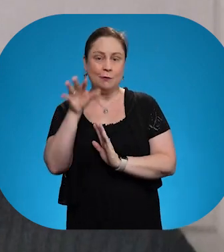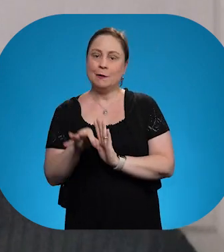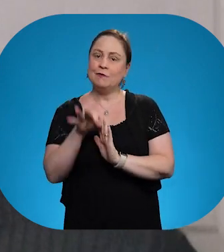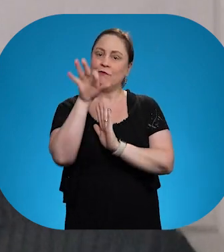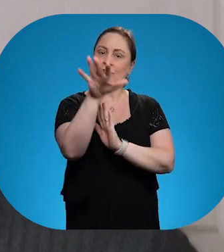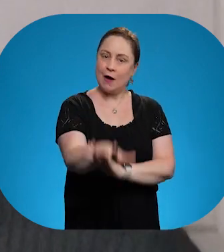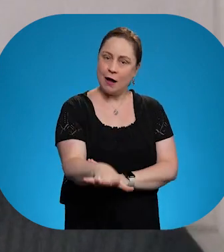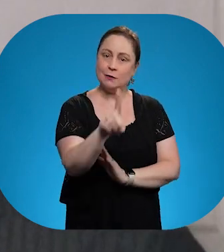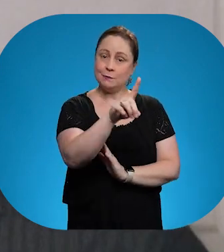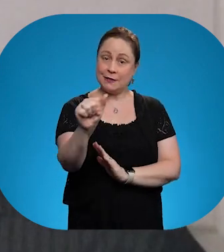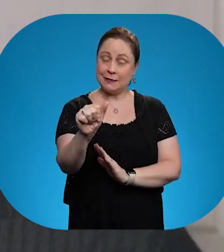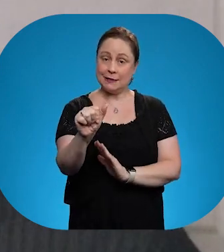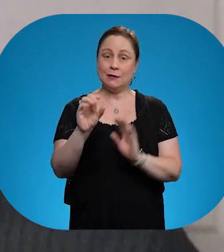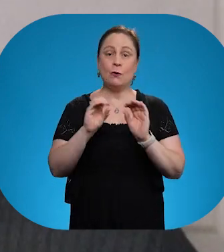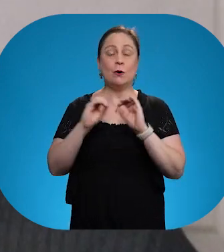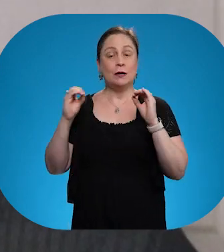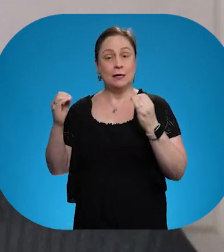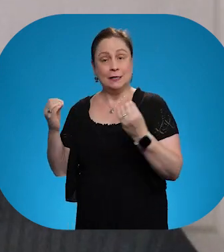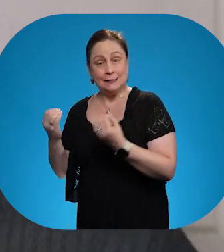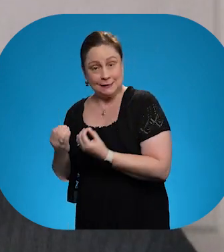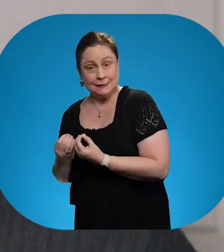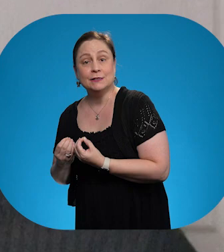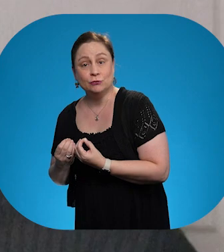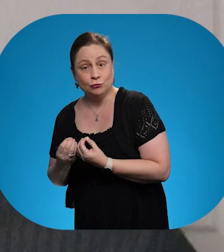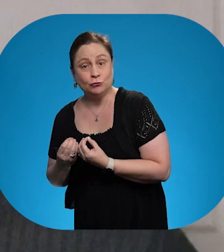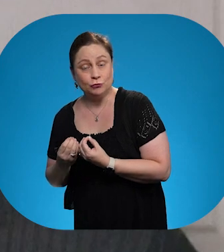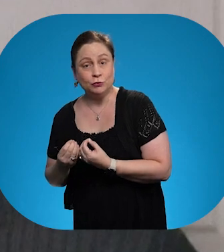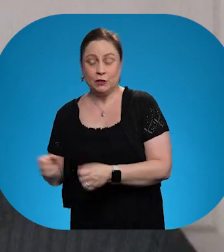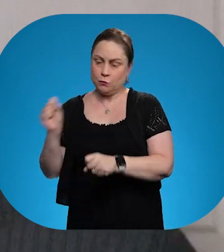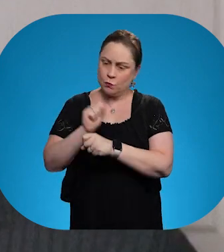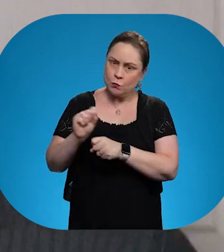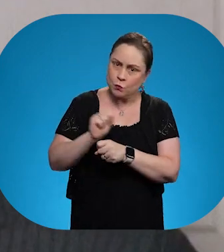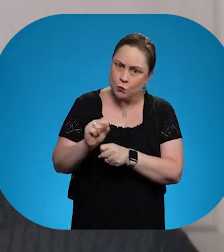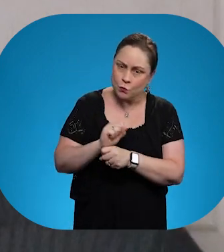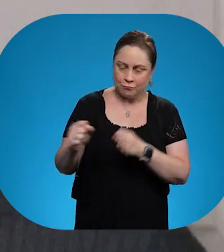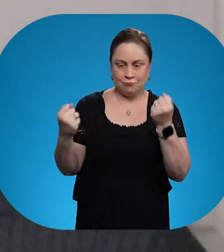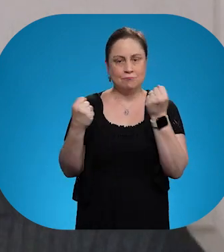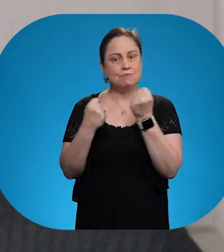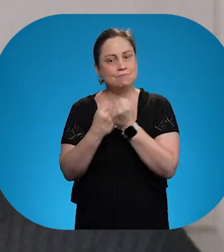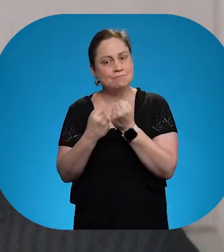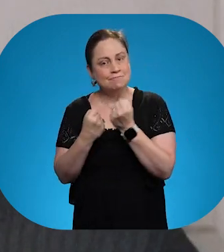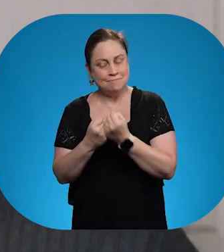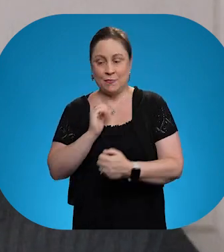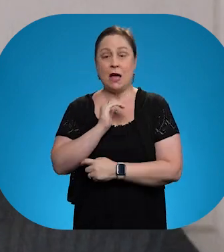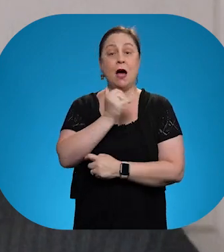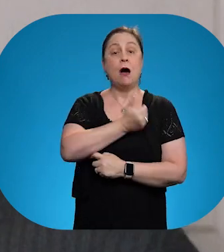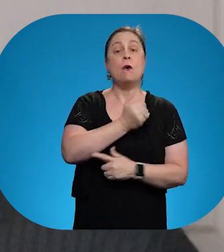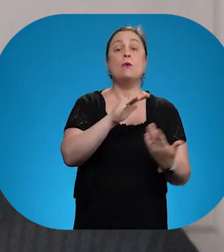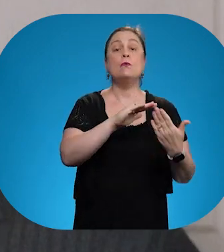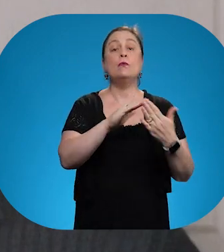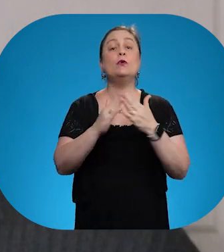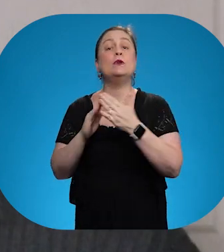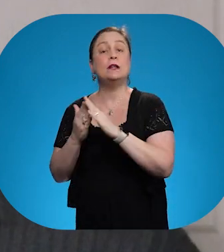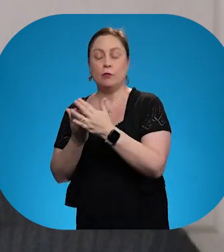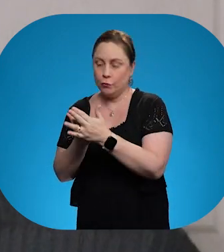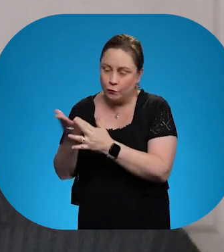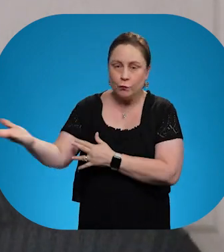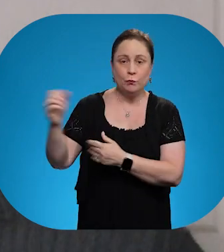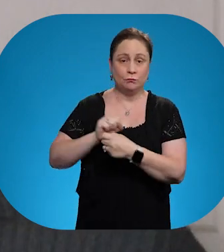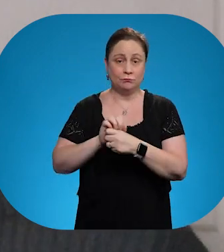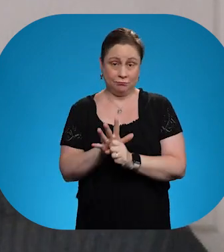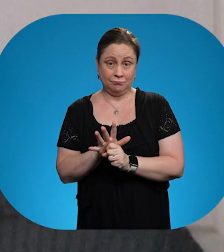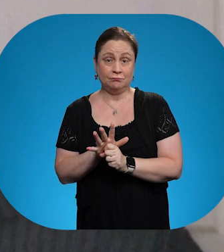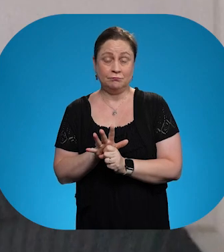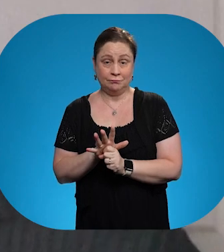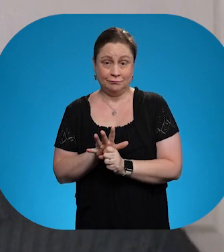began collaborating and saw the government fund disability organizations and aging organizations to do the dedicated